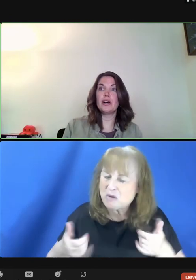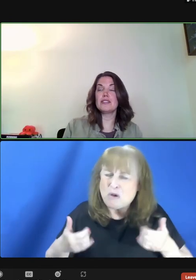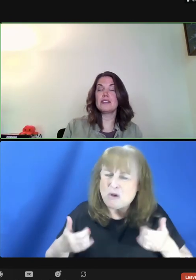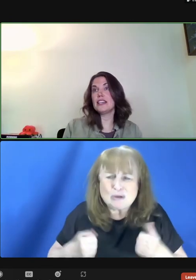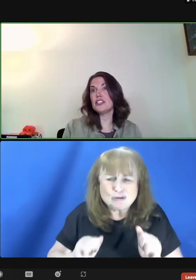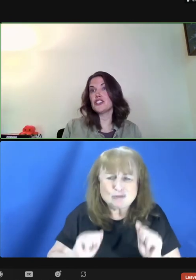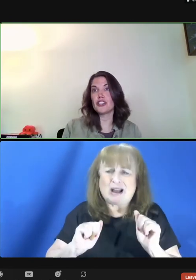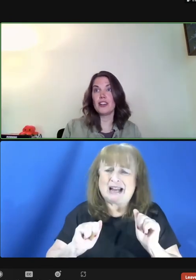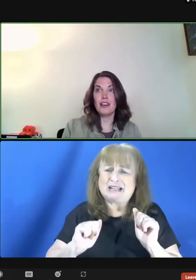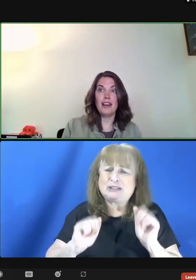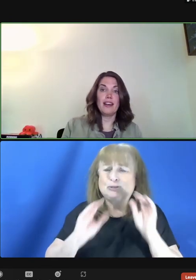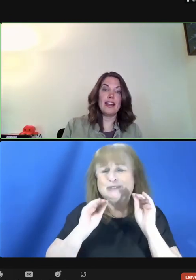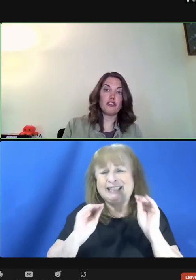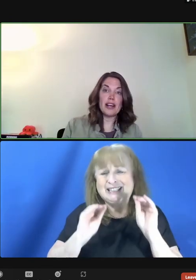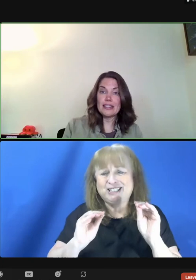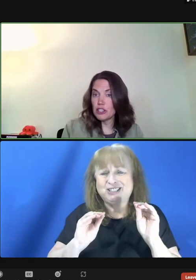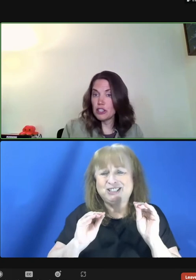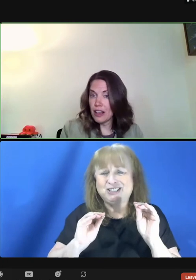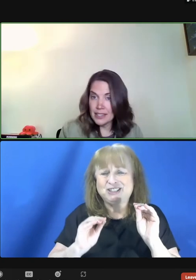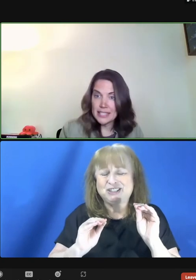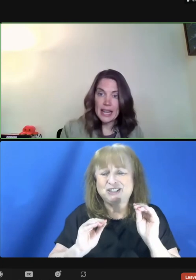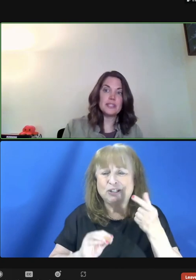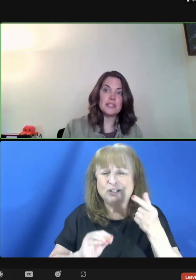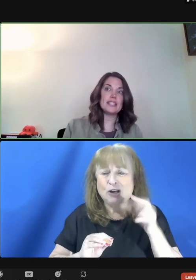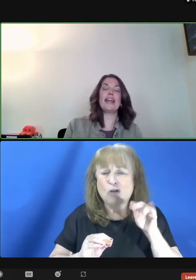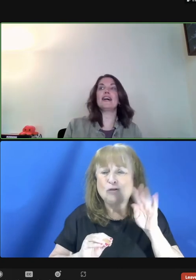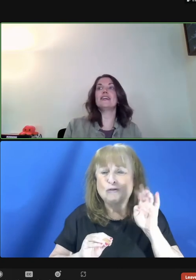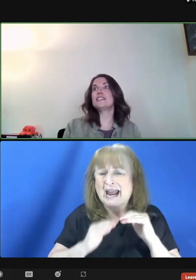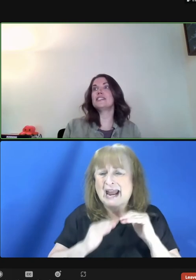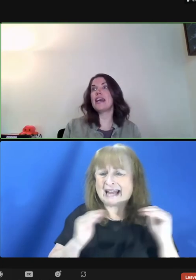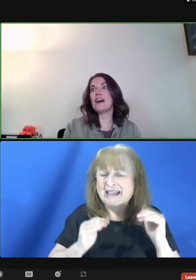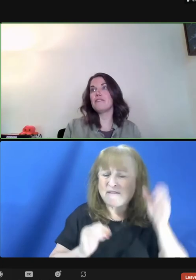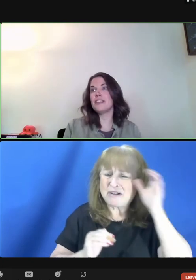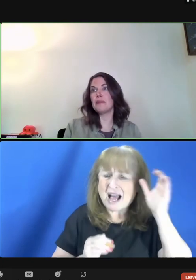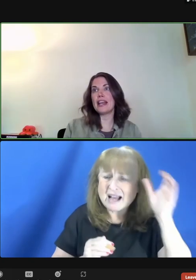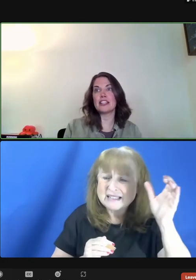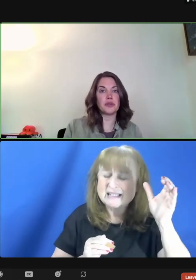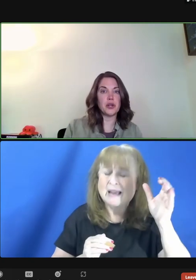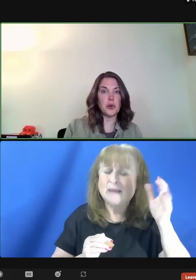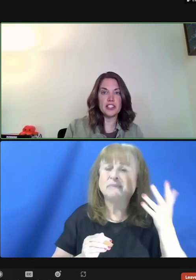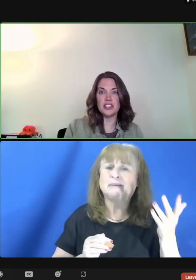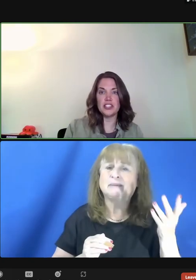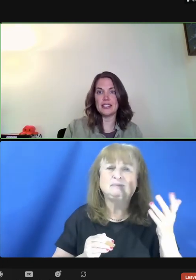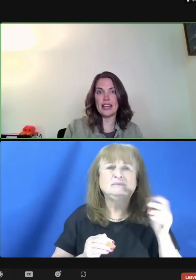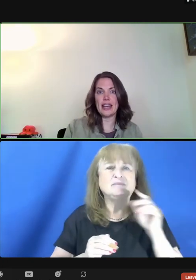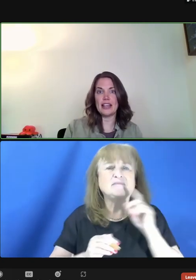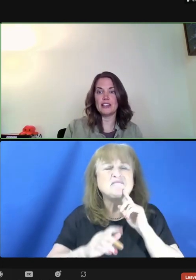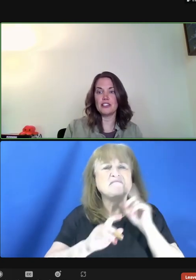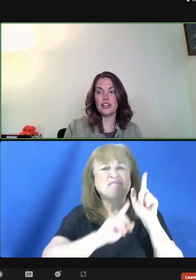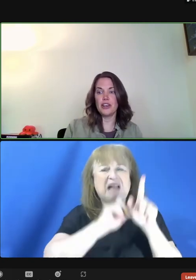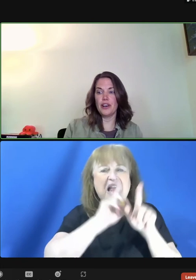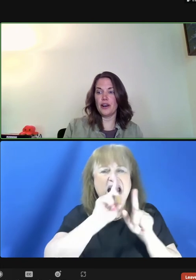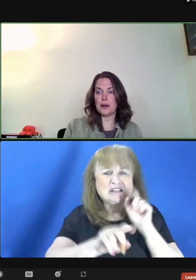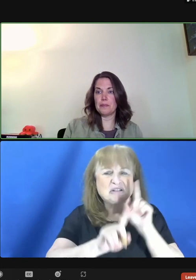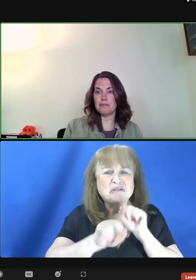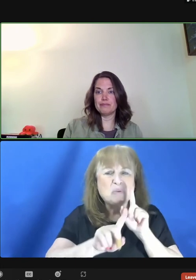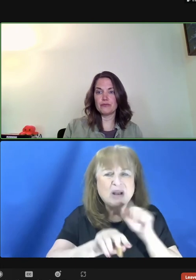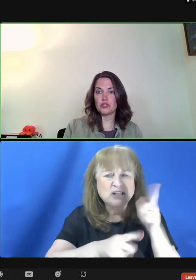trying to teach grade level concepts and have them answering questions